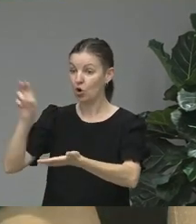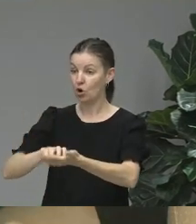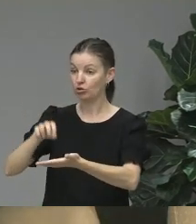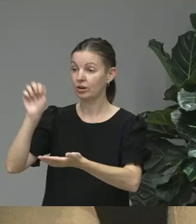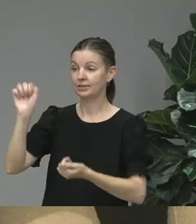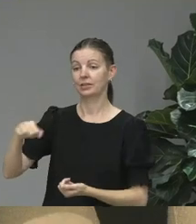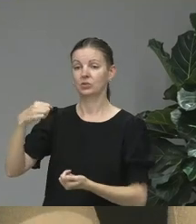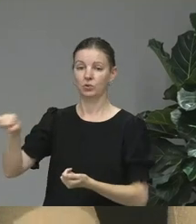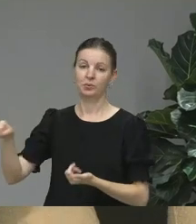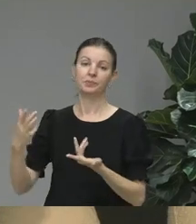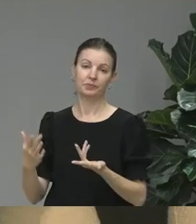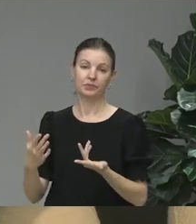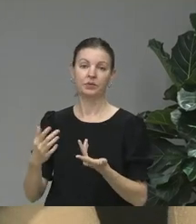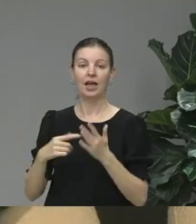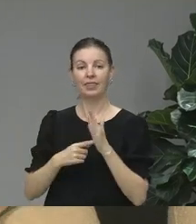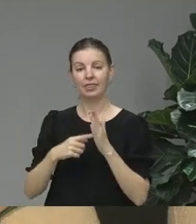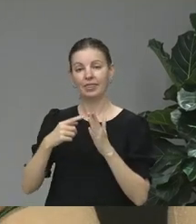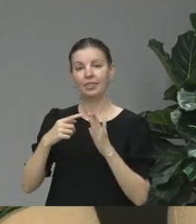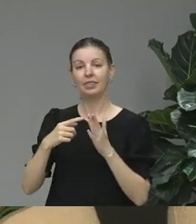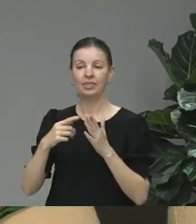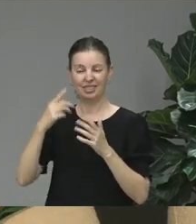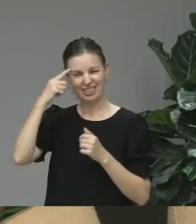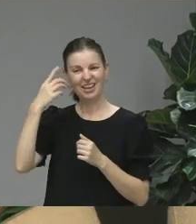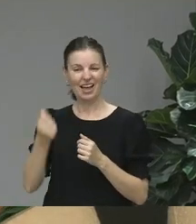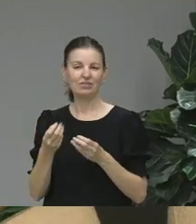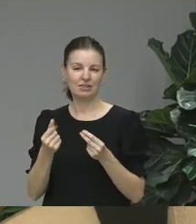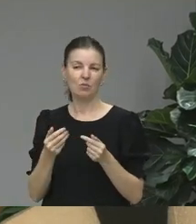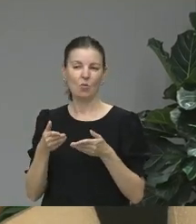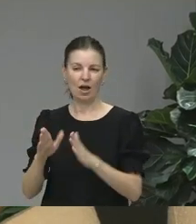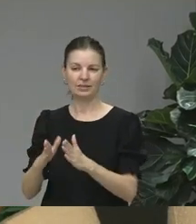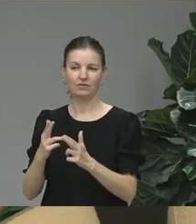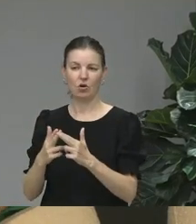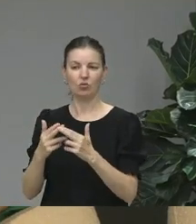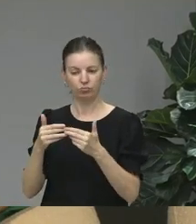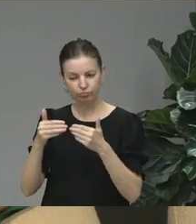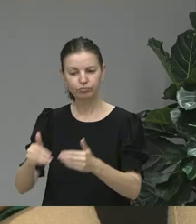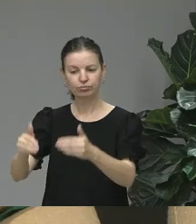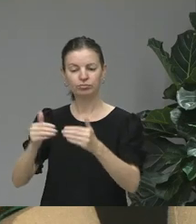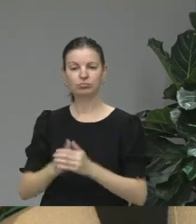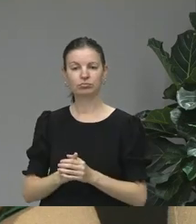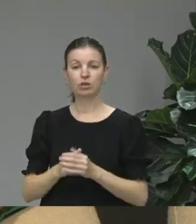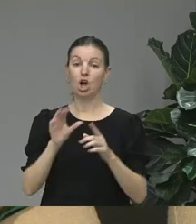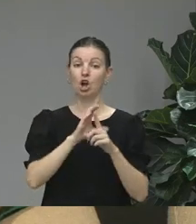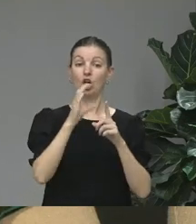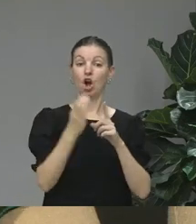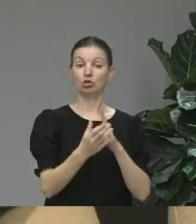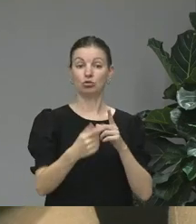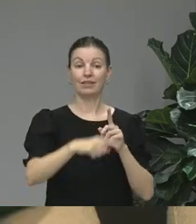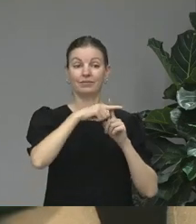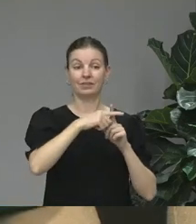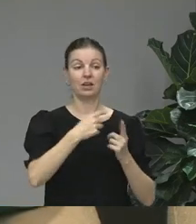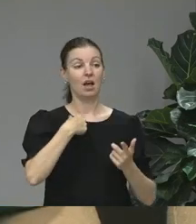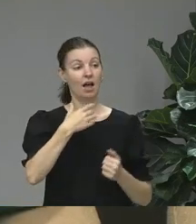think there are ways to advance it. In terms of the cultural change, I do have faith there